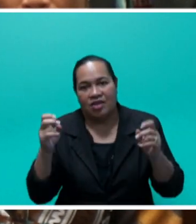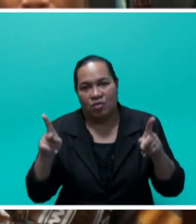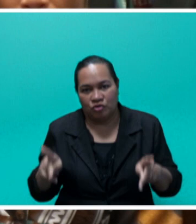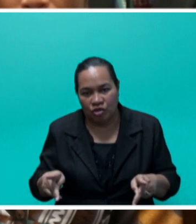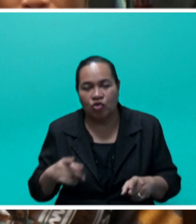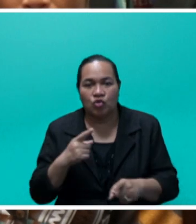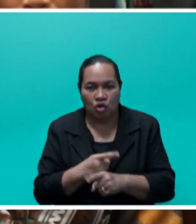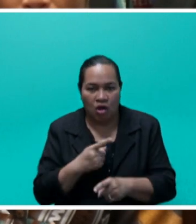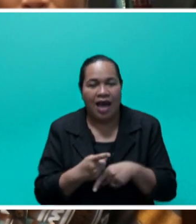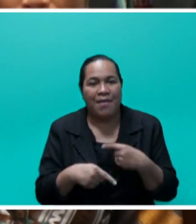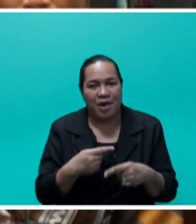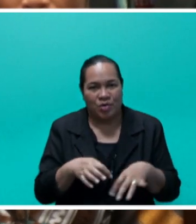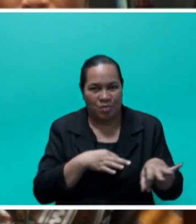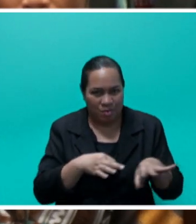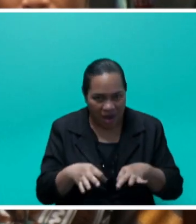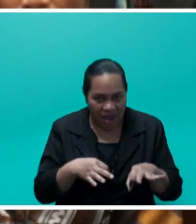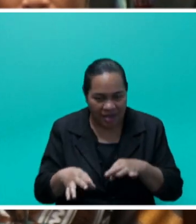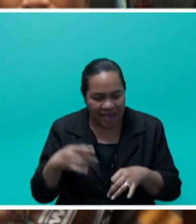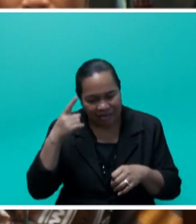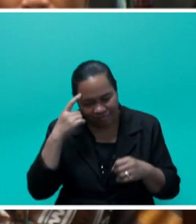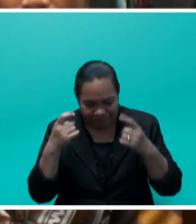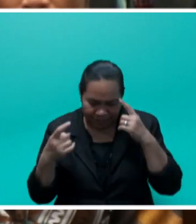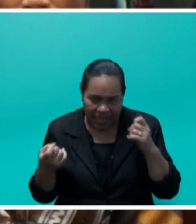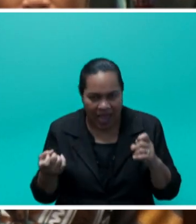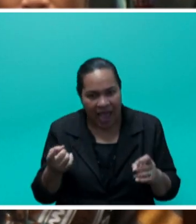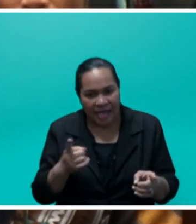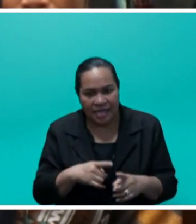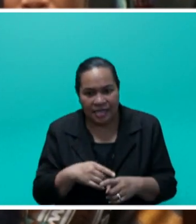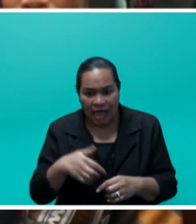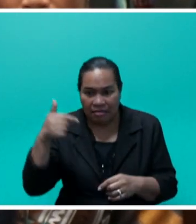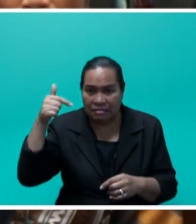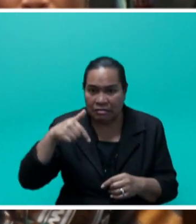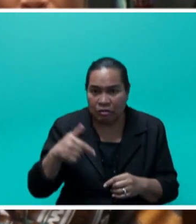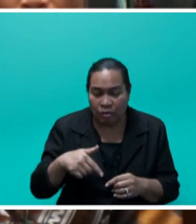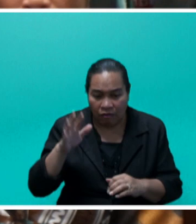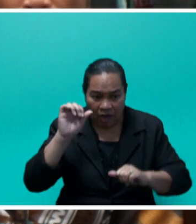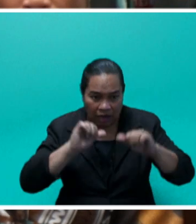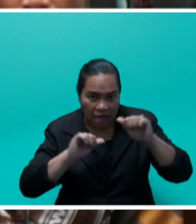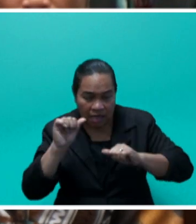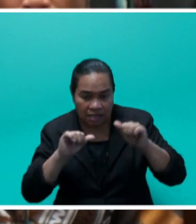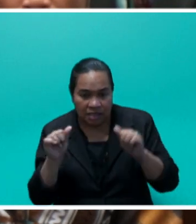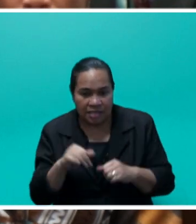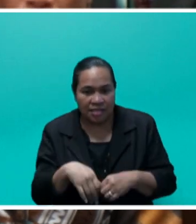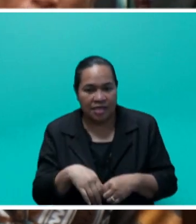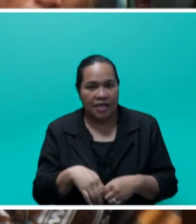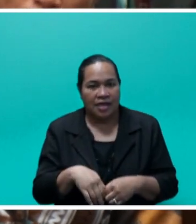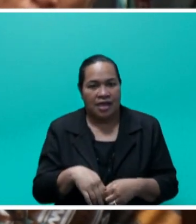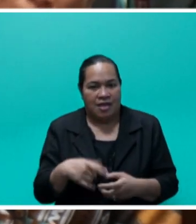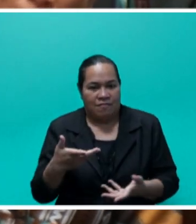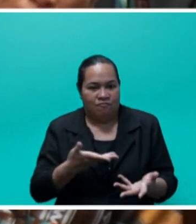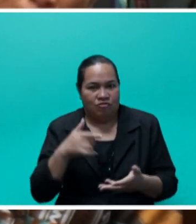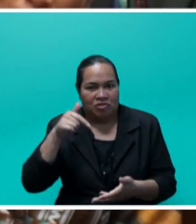talk about the plan, exchange their ideas, and the depth of analysis and collaborative nature of